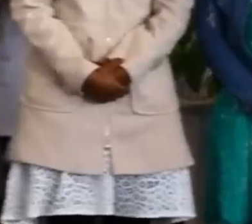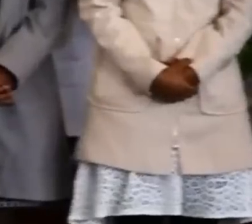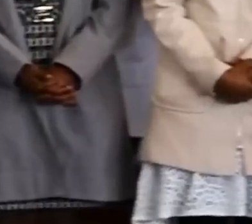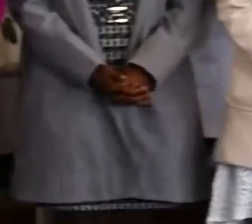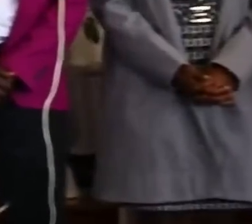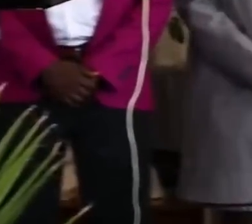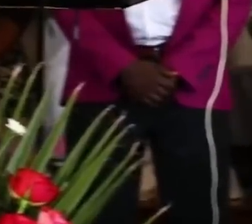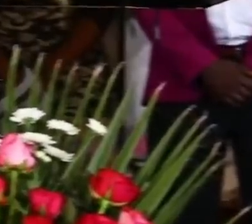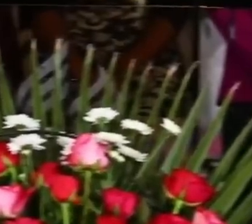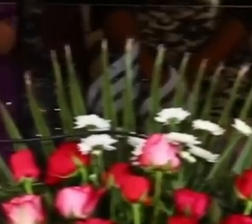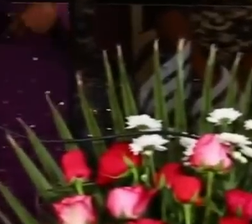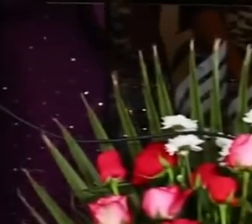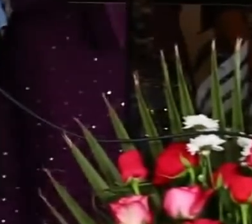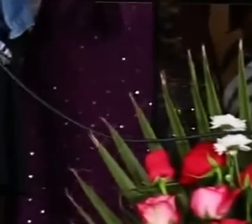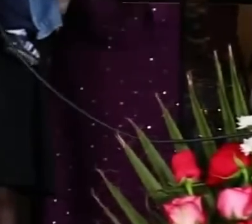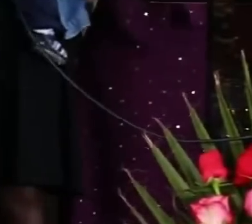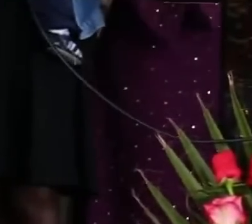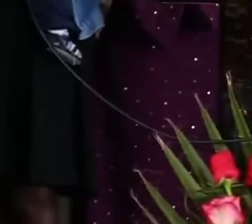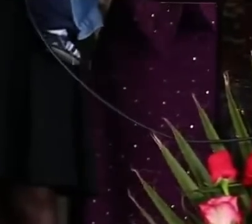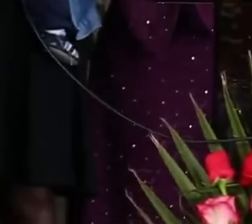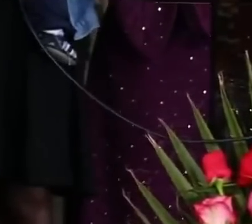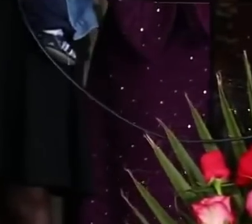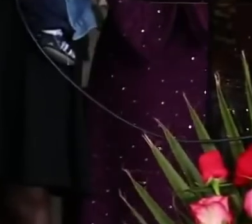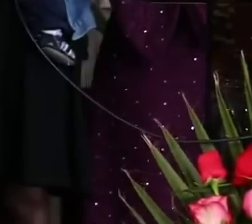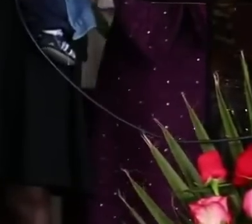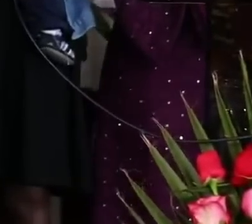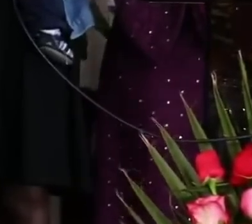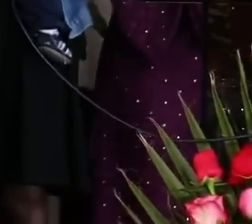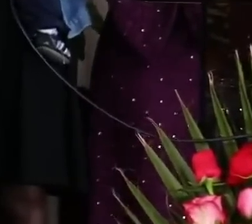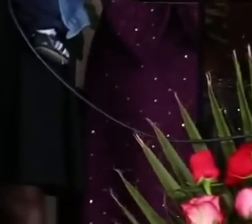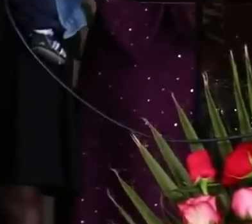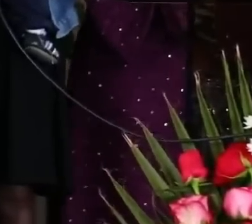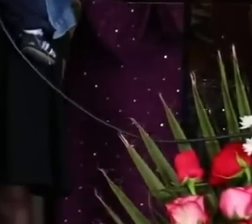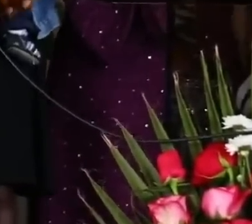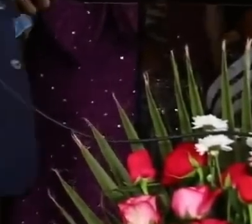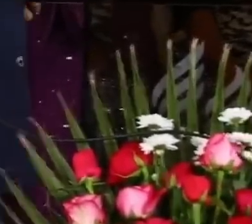You remember? You remember Noah?